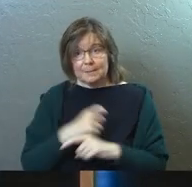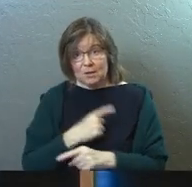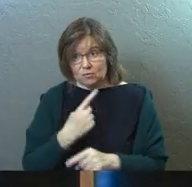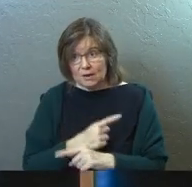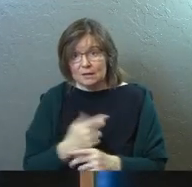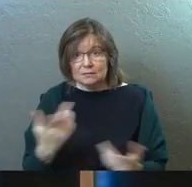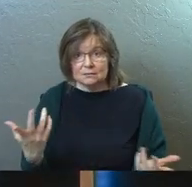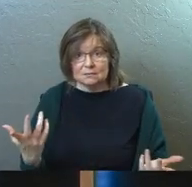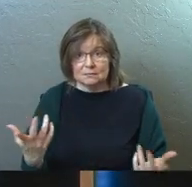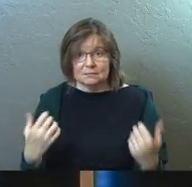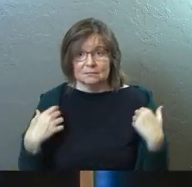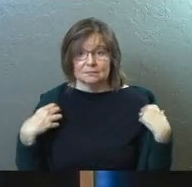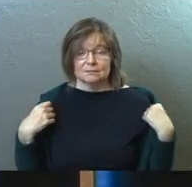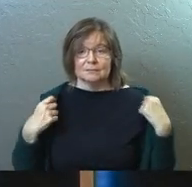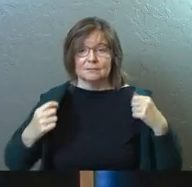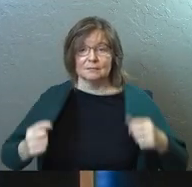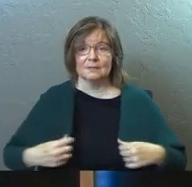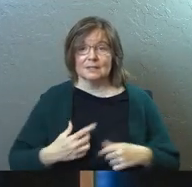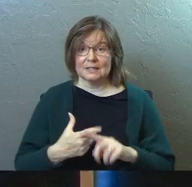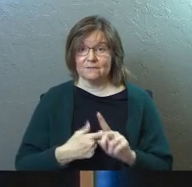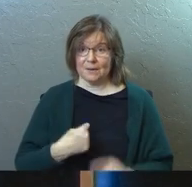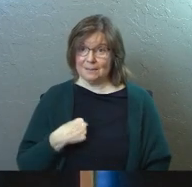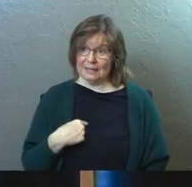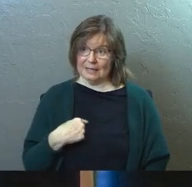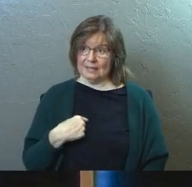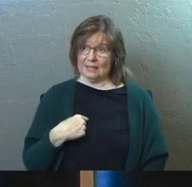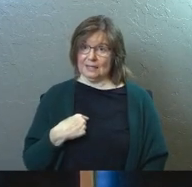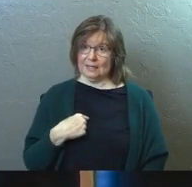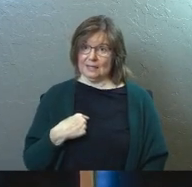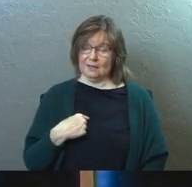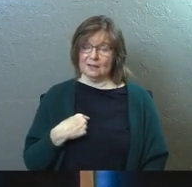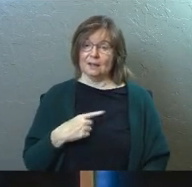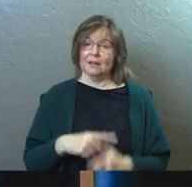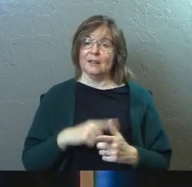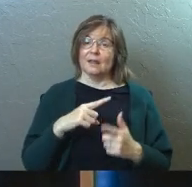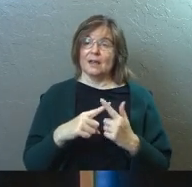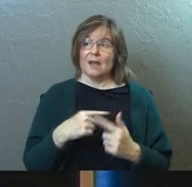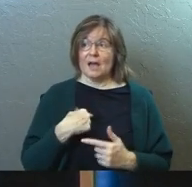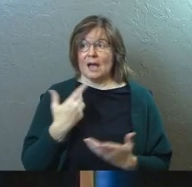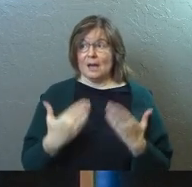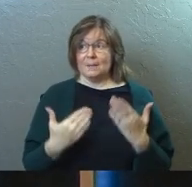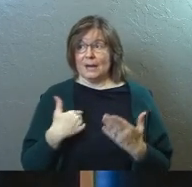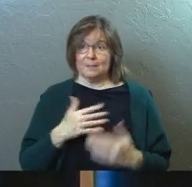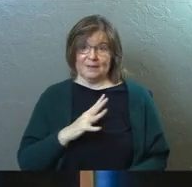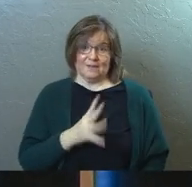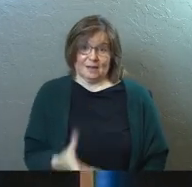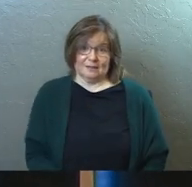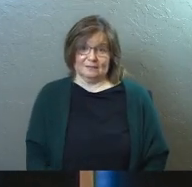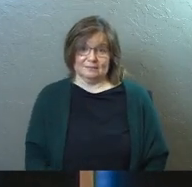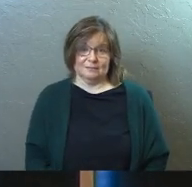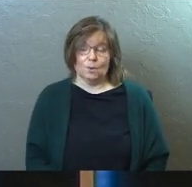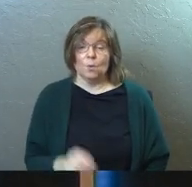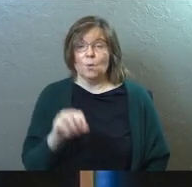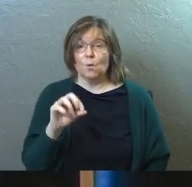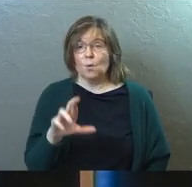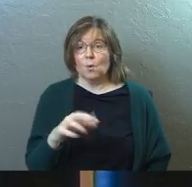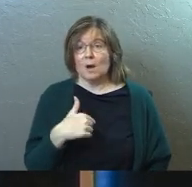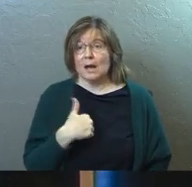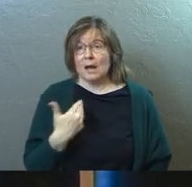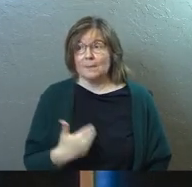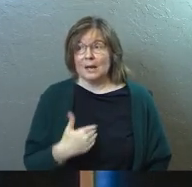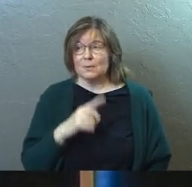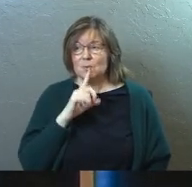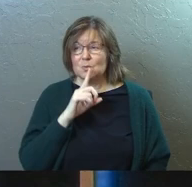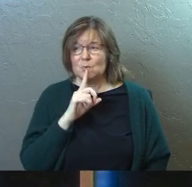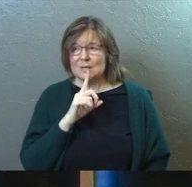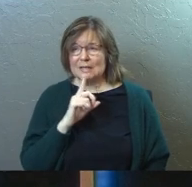yeah? Because if they got it from me, then I might be fine. Or I might